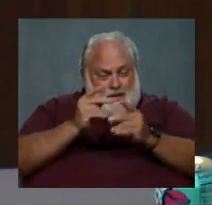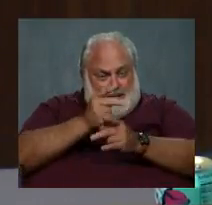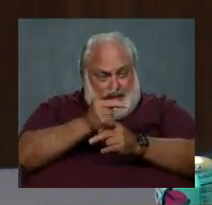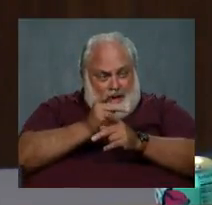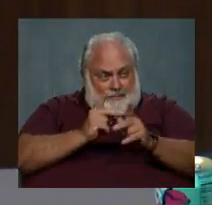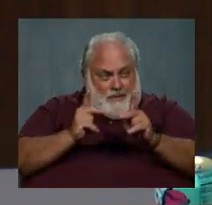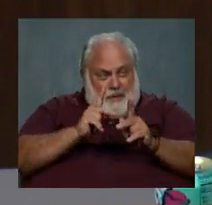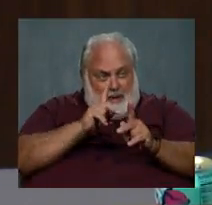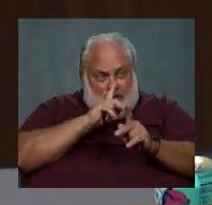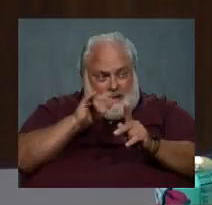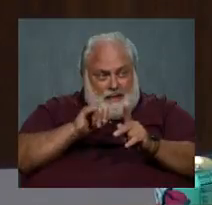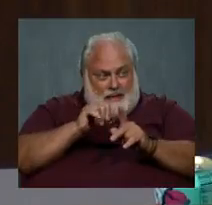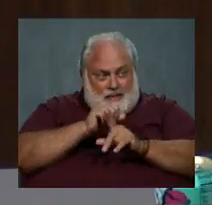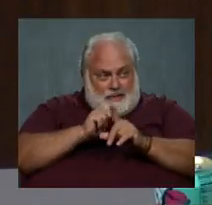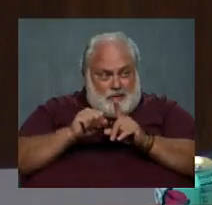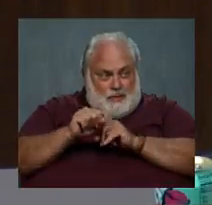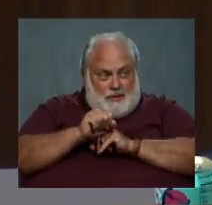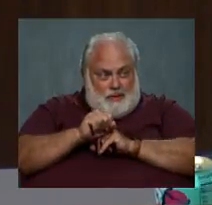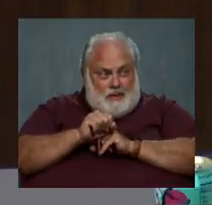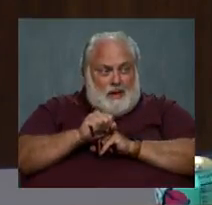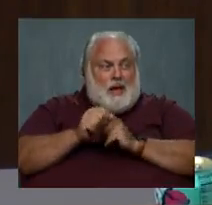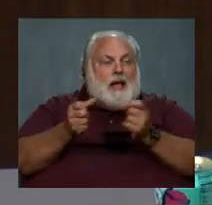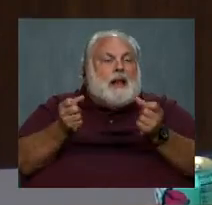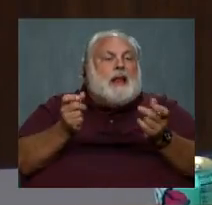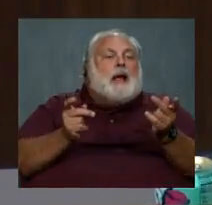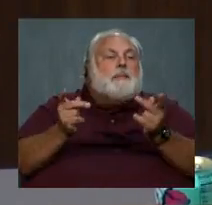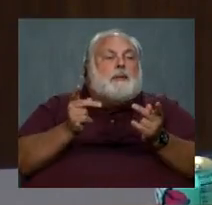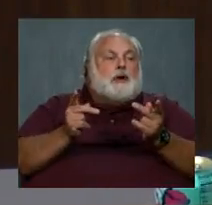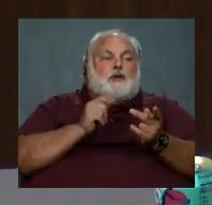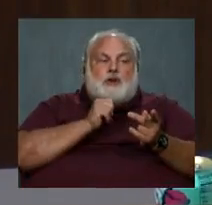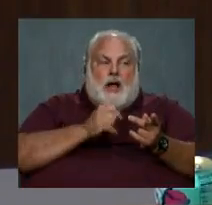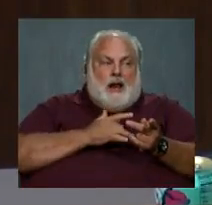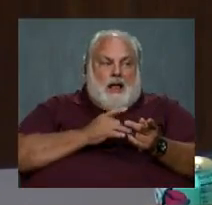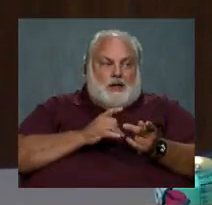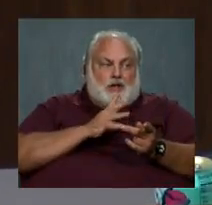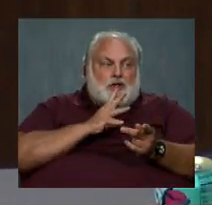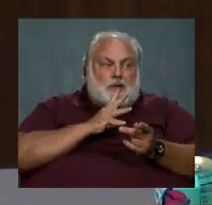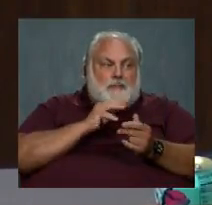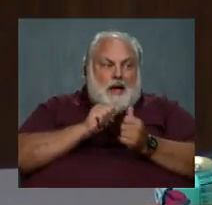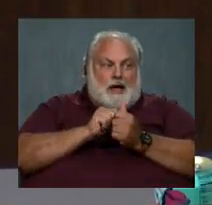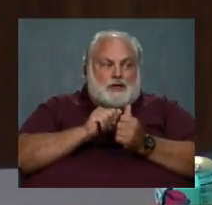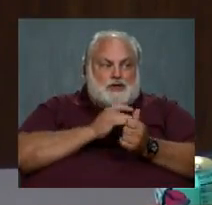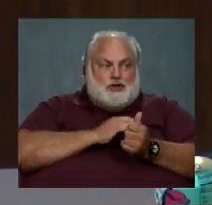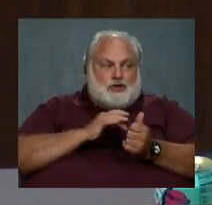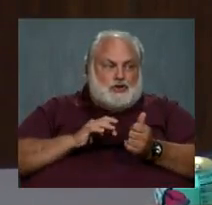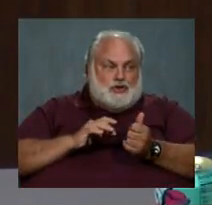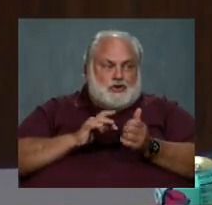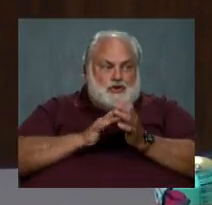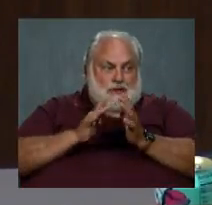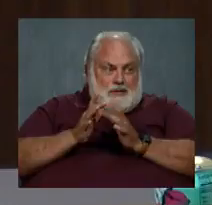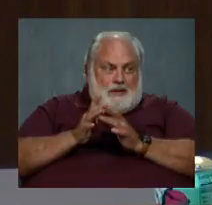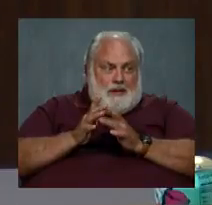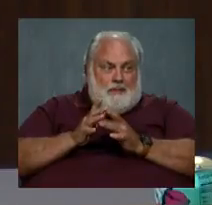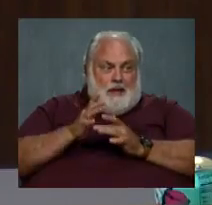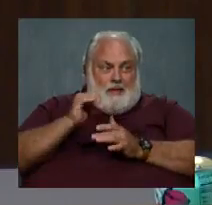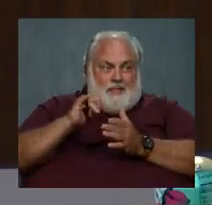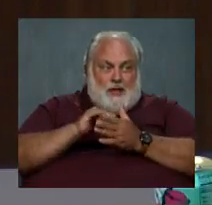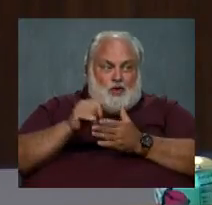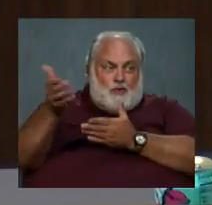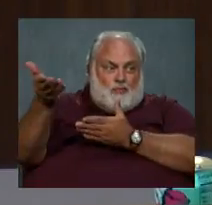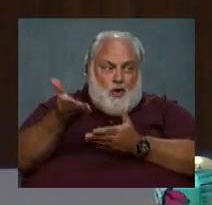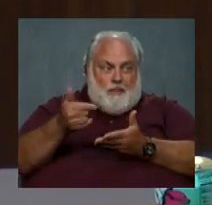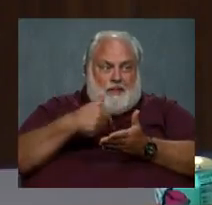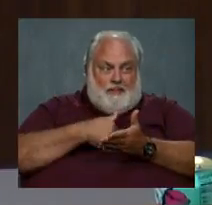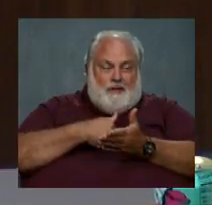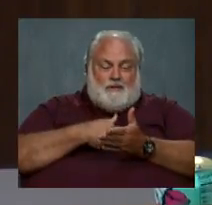care of people in situations that you're talking about. A lot of people don't like to talk about Jesus Christ, but I do, because that's who has brought me